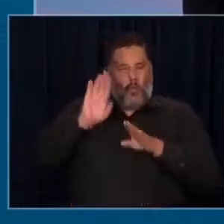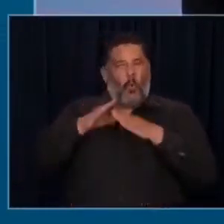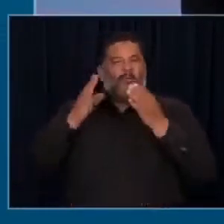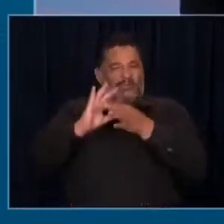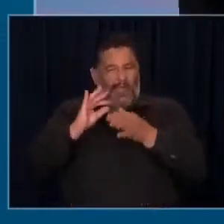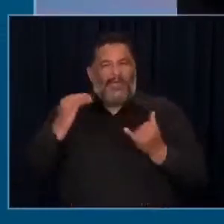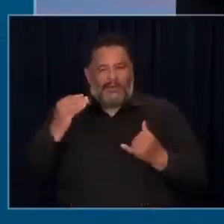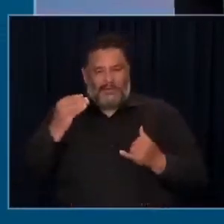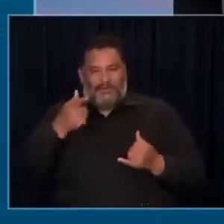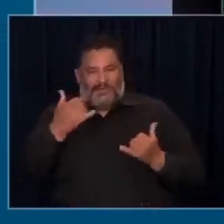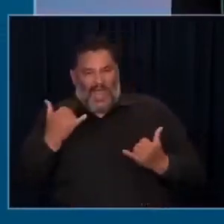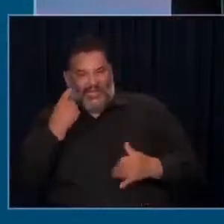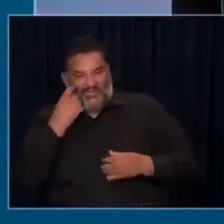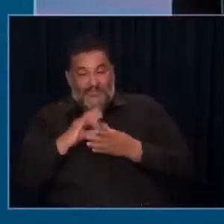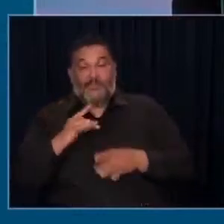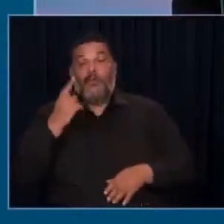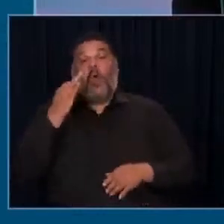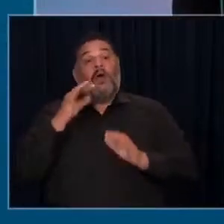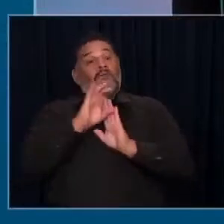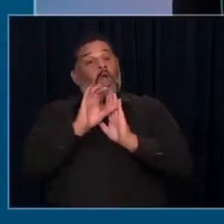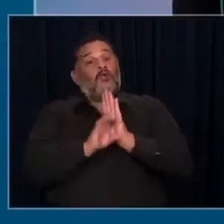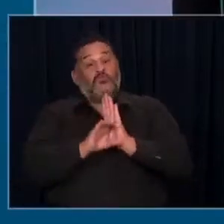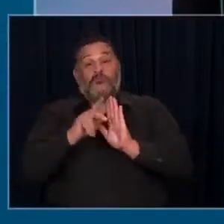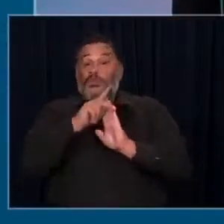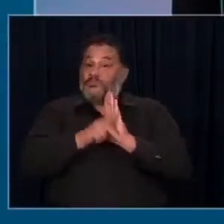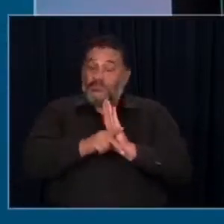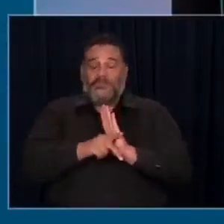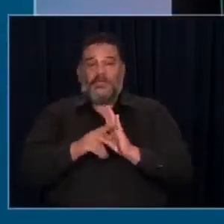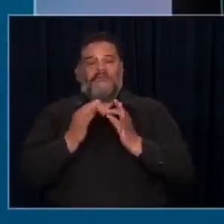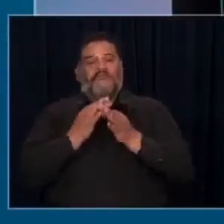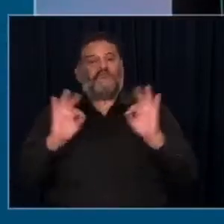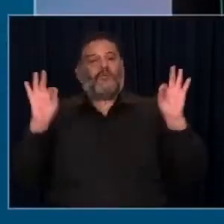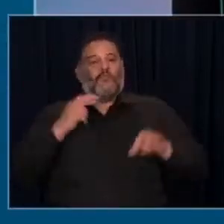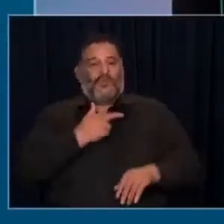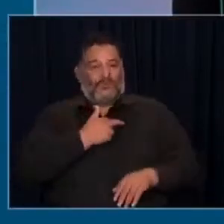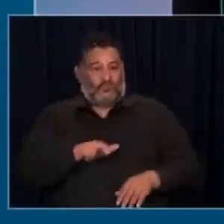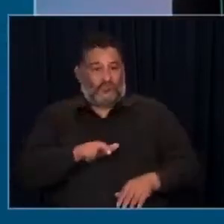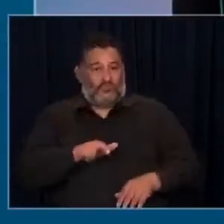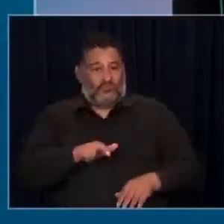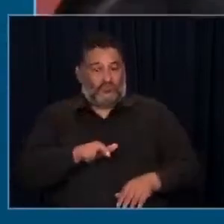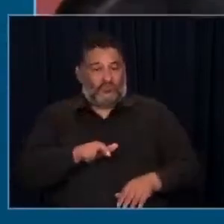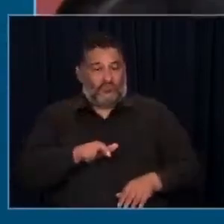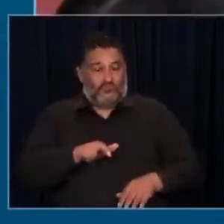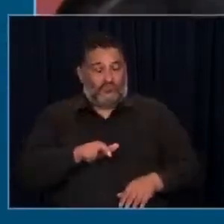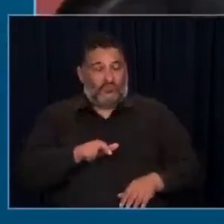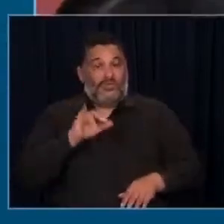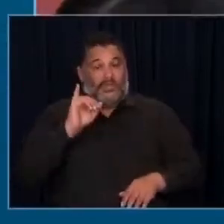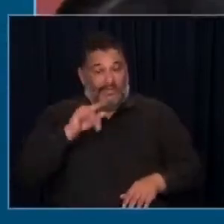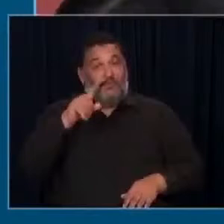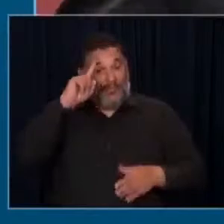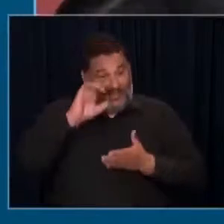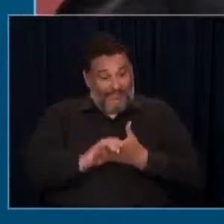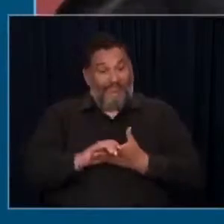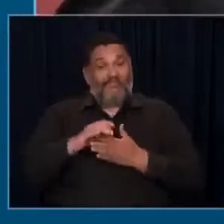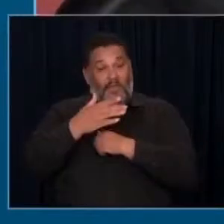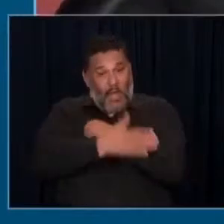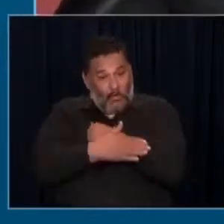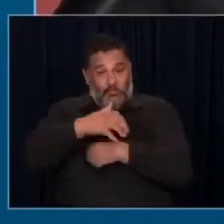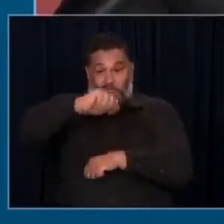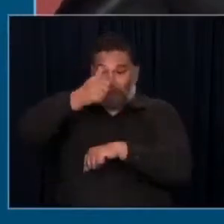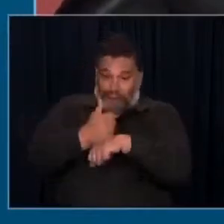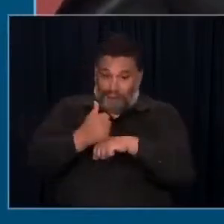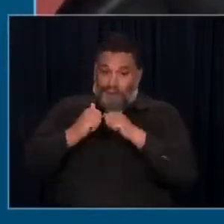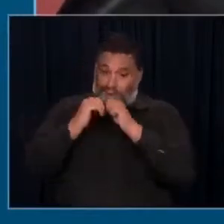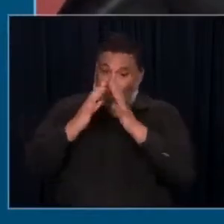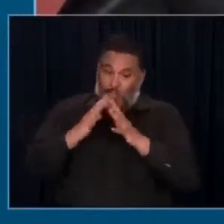of the constitutional principles is also freedom of religion. Mm-hmm. If you believe the country is founded on biblical principles,